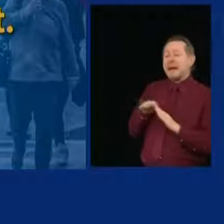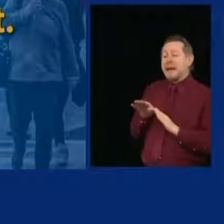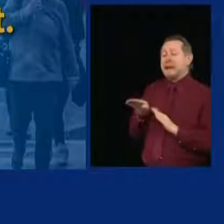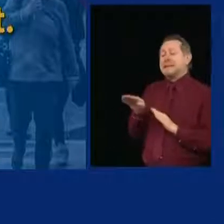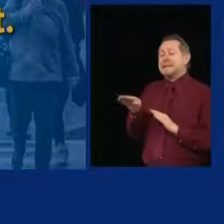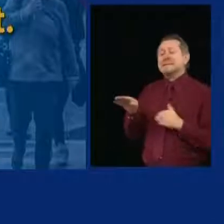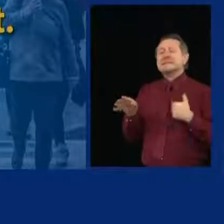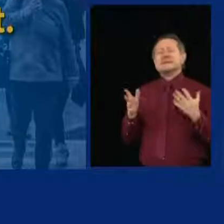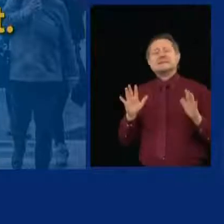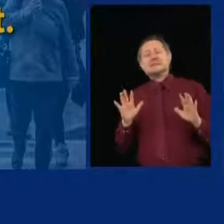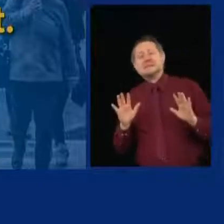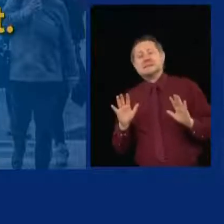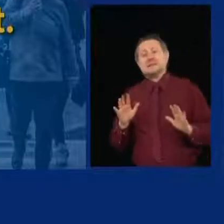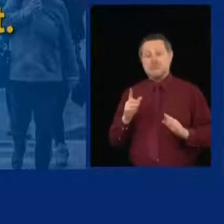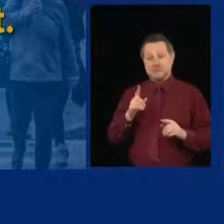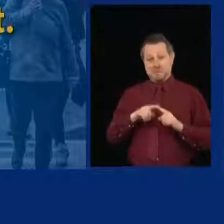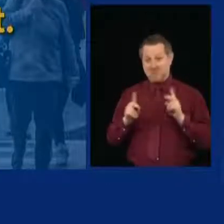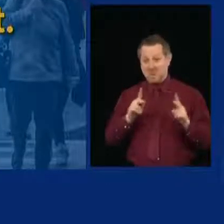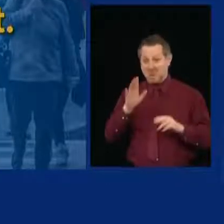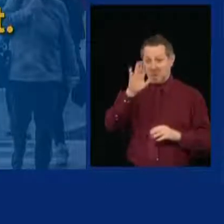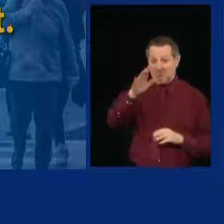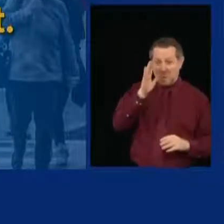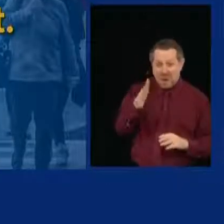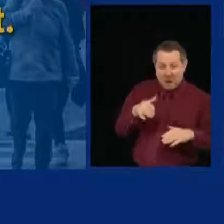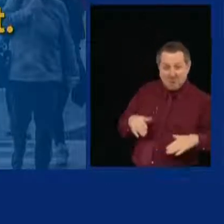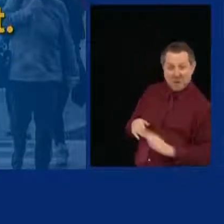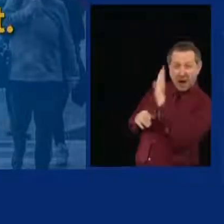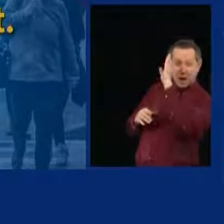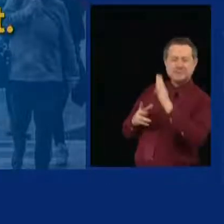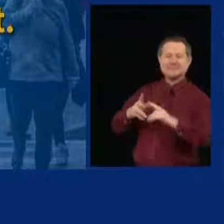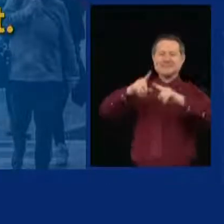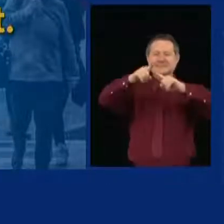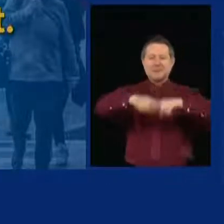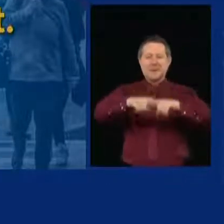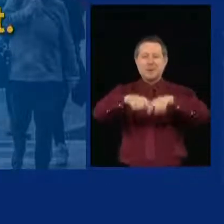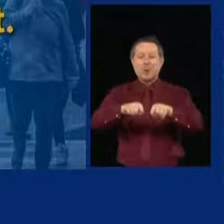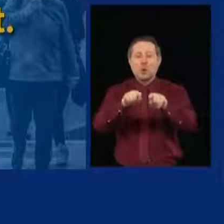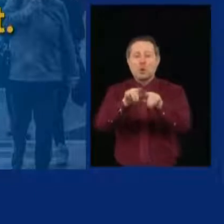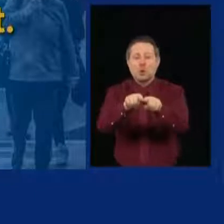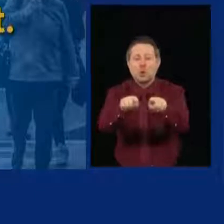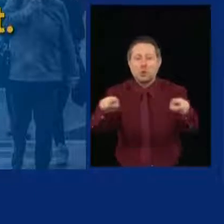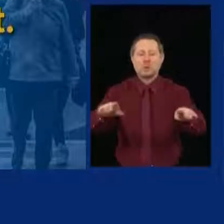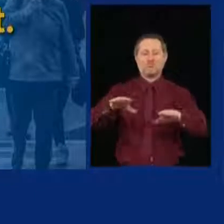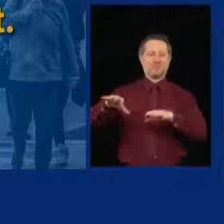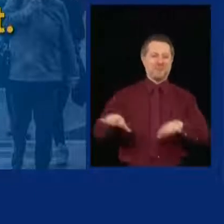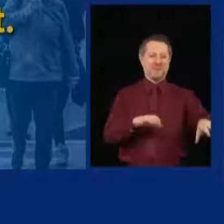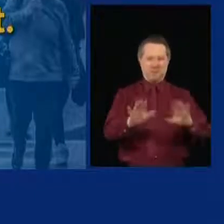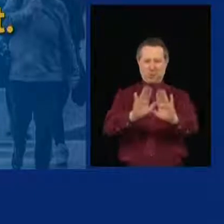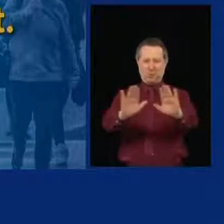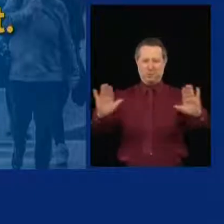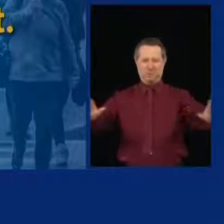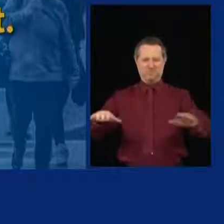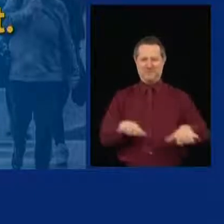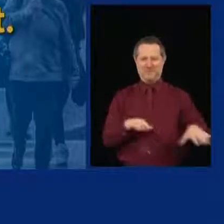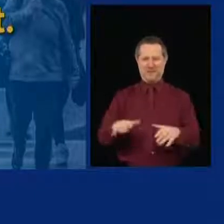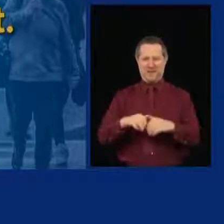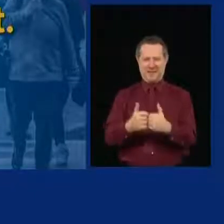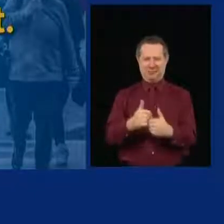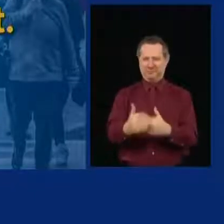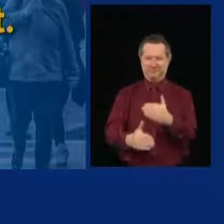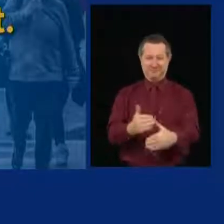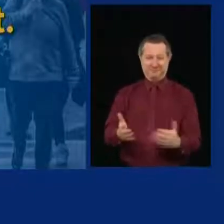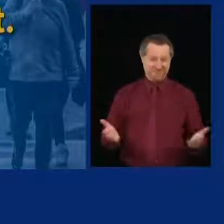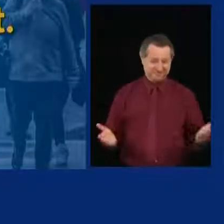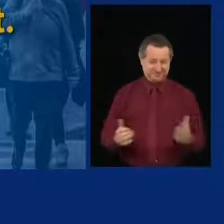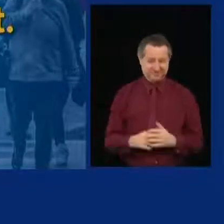It depends on how people react, and it depends on their personal behavior. Are